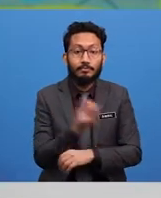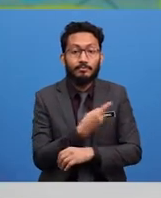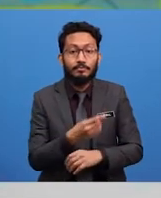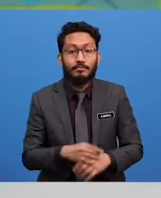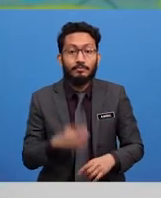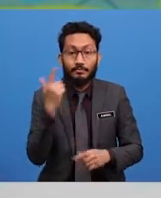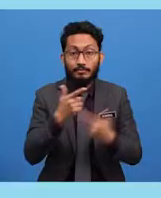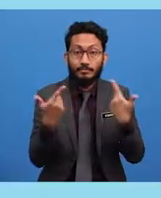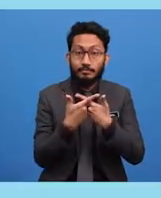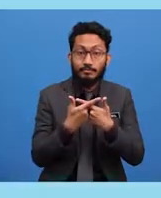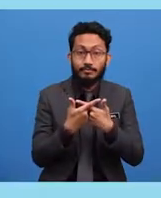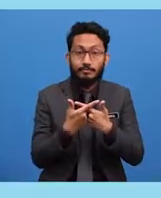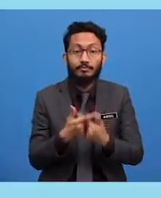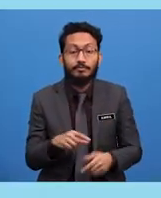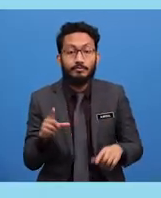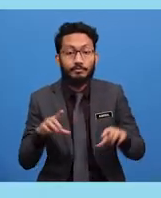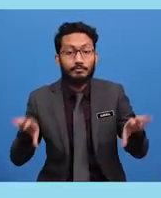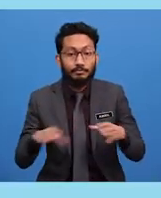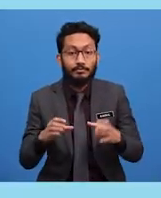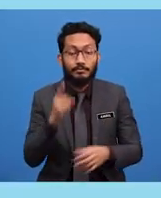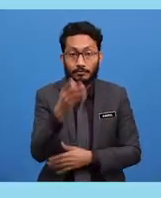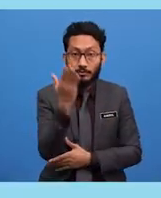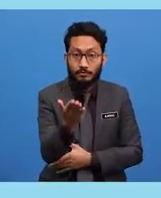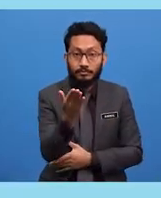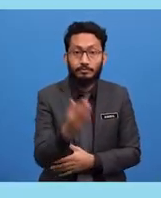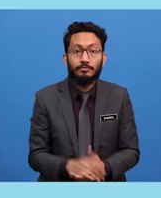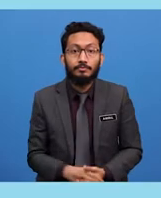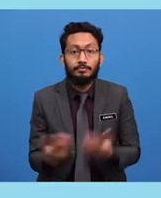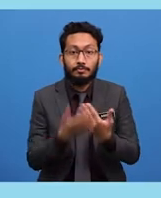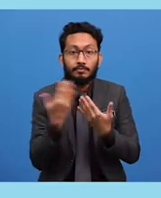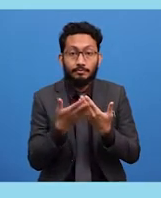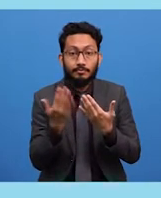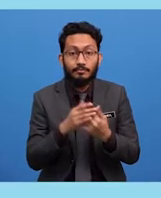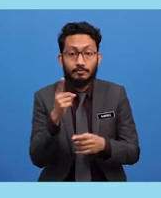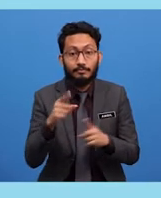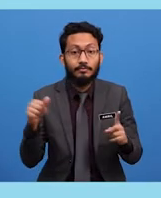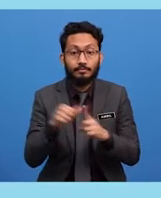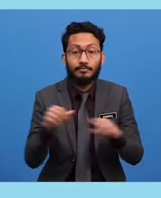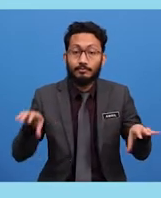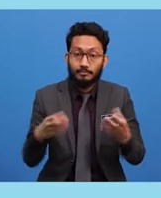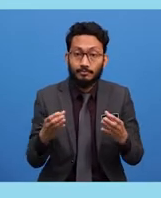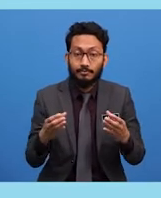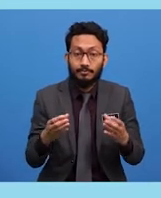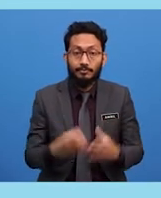to challenge you to make your own version of the simple past tense snakes and ladders.